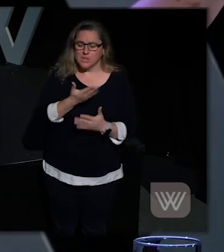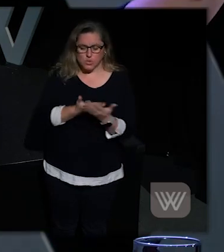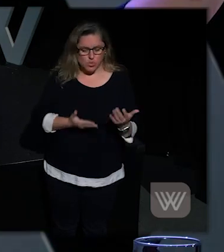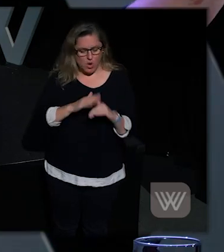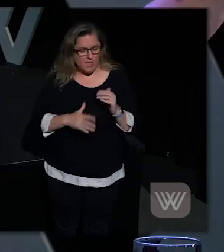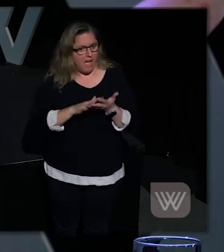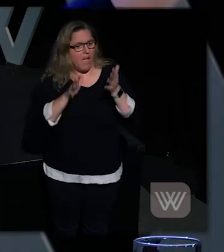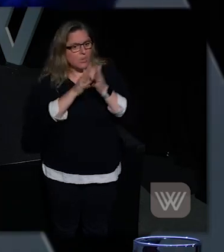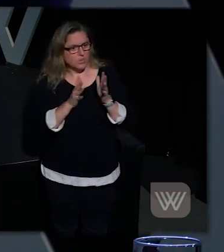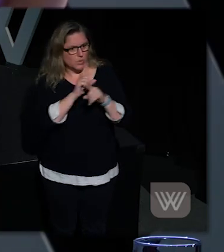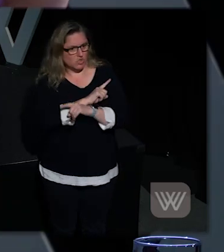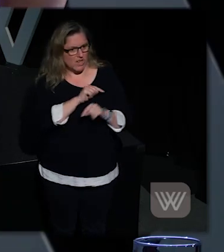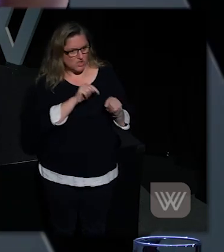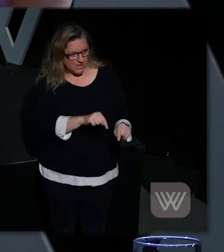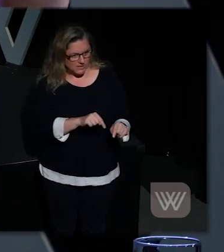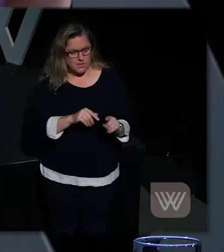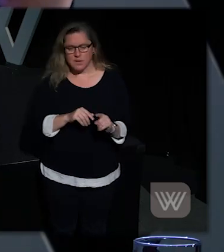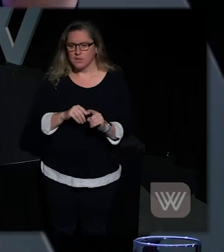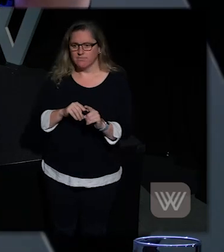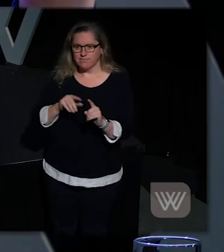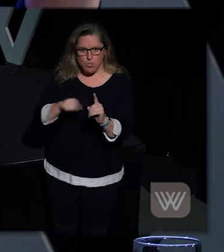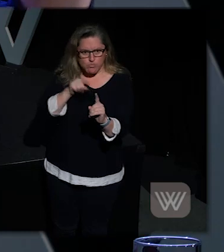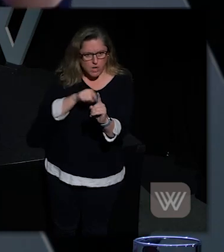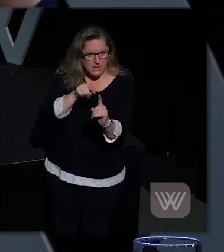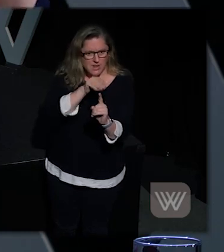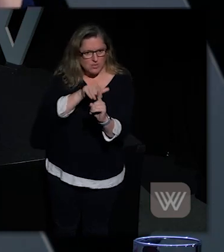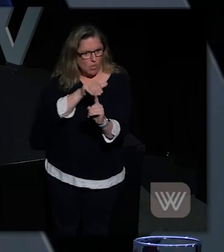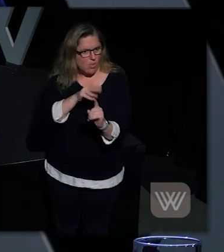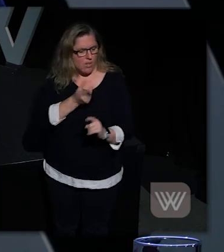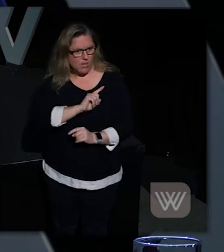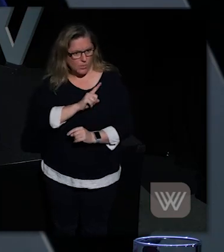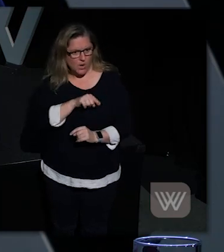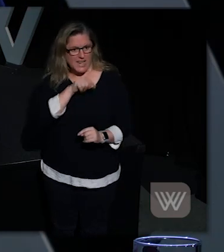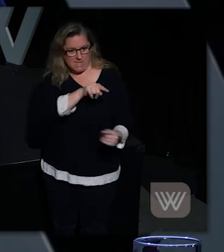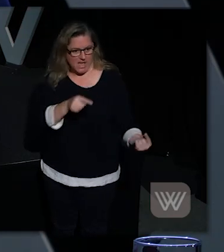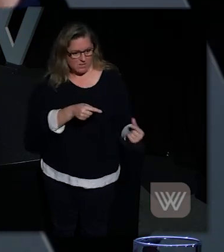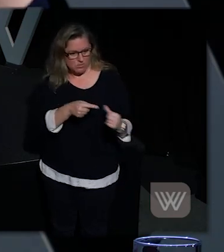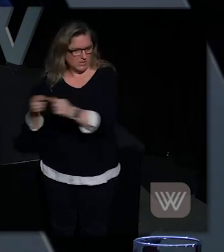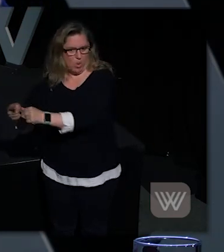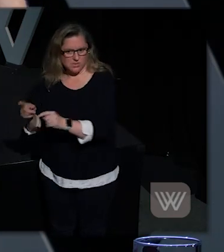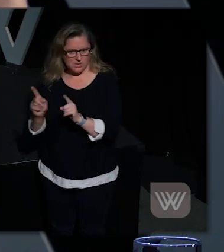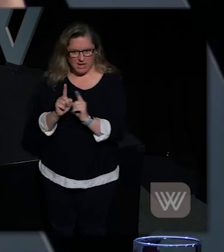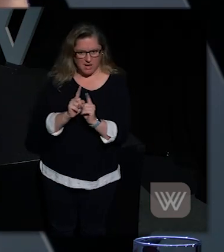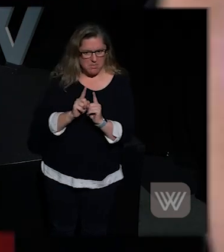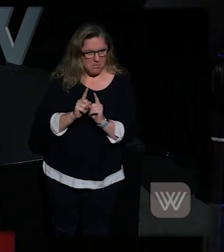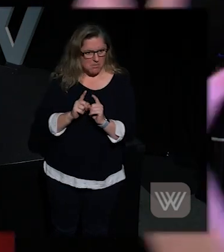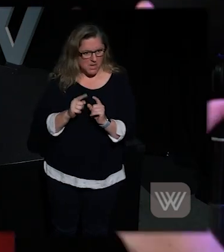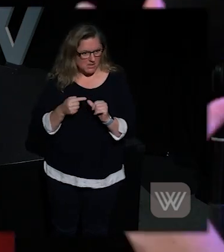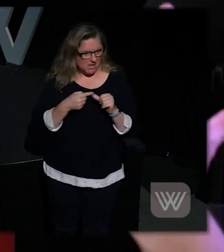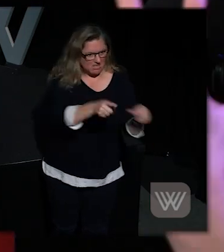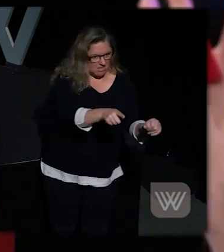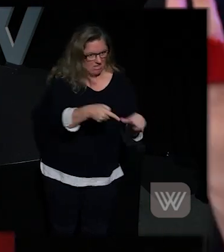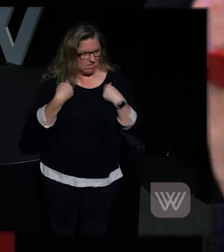see predator trolling and then the person being trolled responds with their own predator trolling. And it's like an eye for an eye, right? It's like